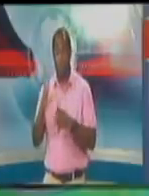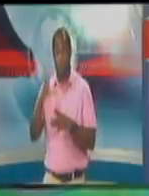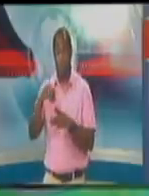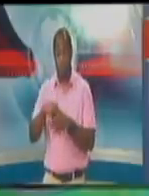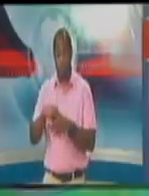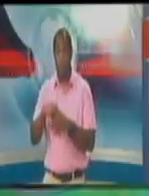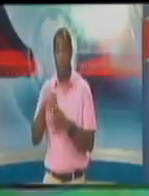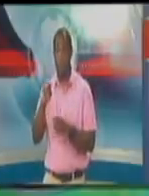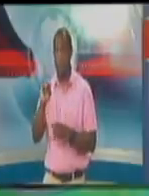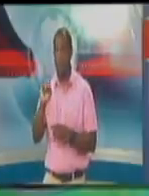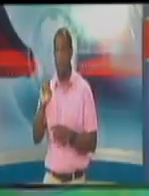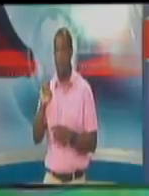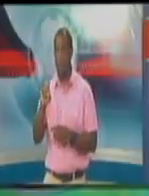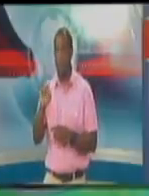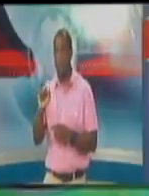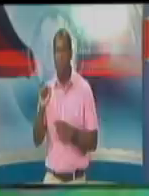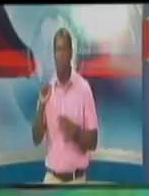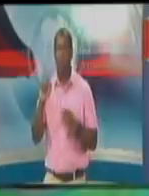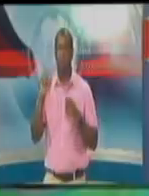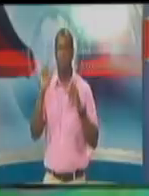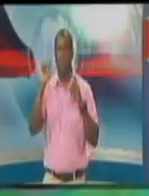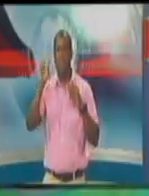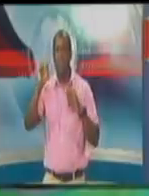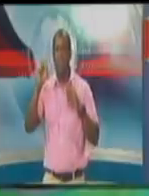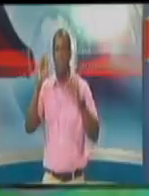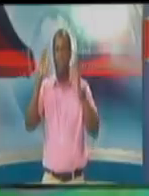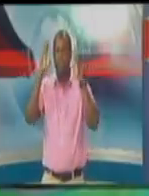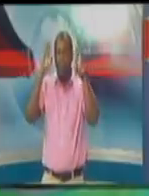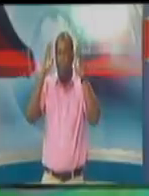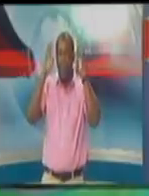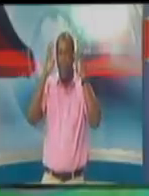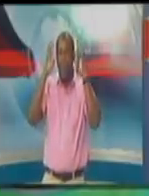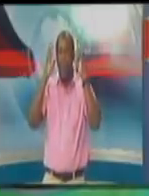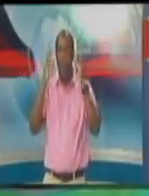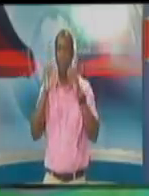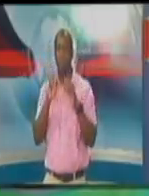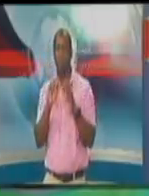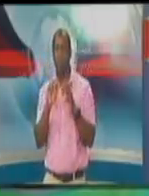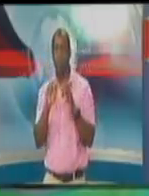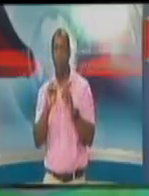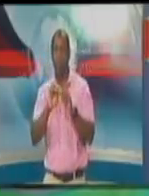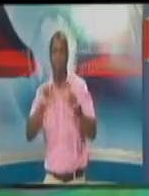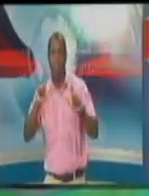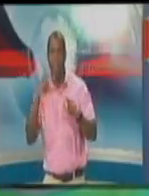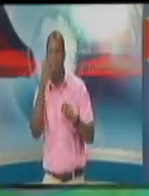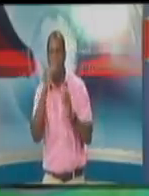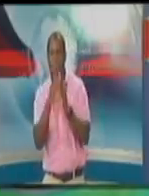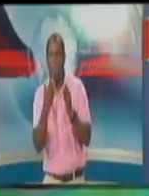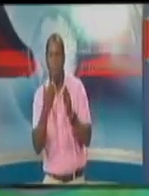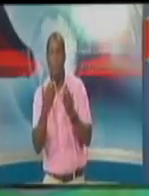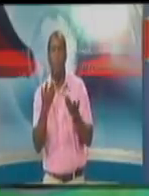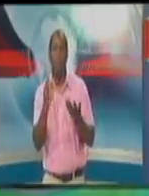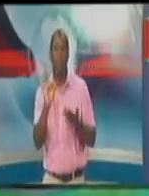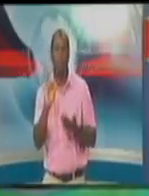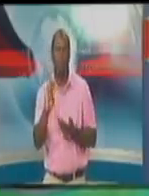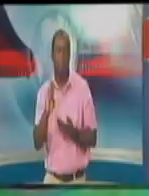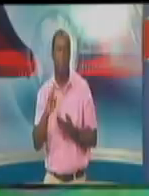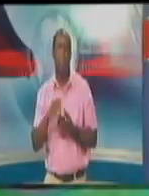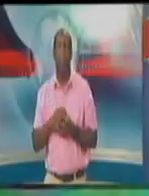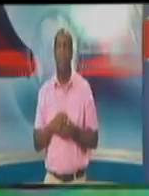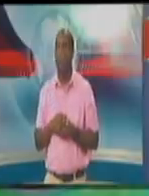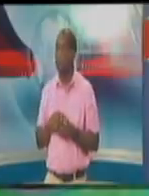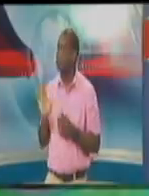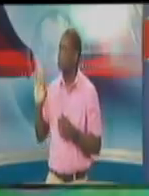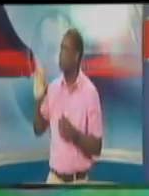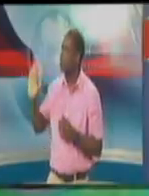and a number of different things. I would like you just to spend some time just to specifically address some mental health advice for media personnel